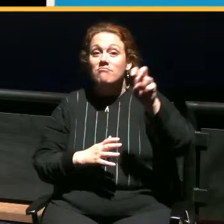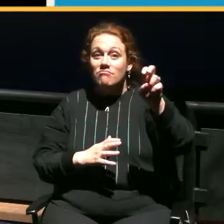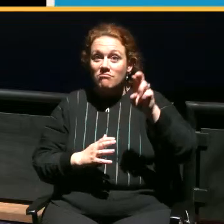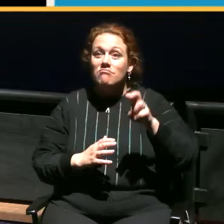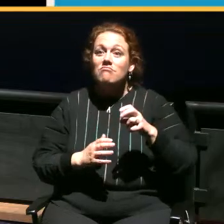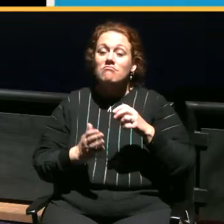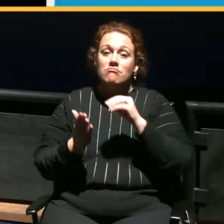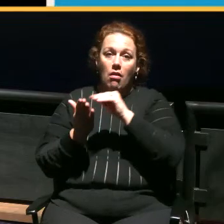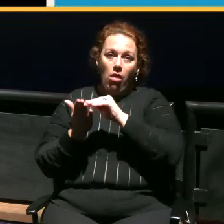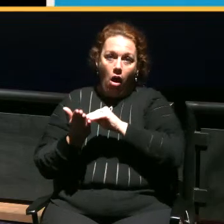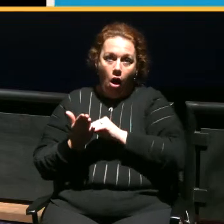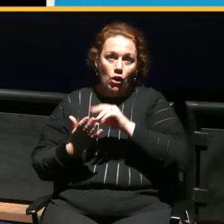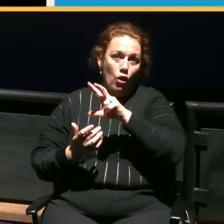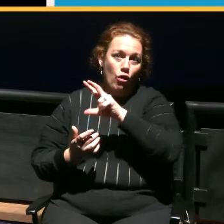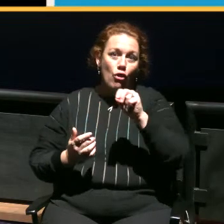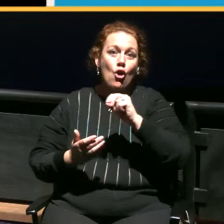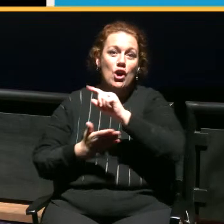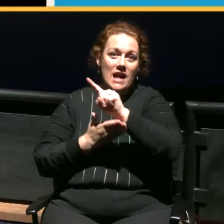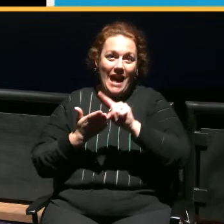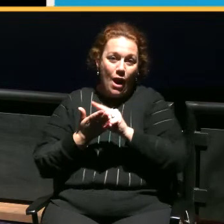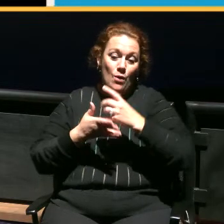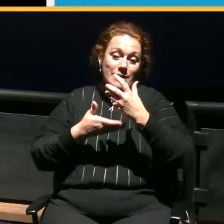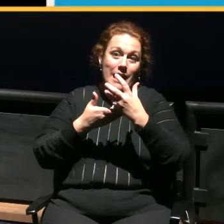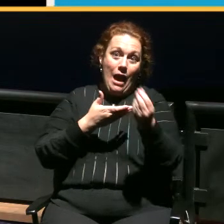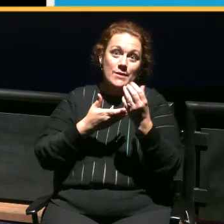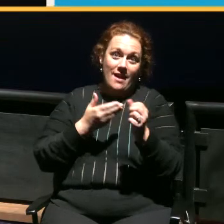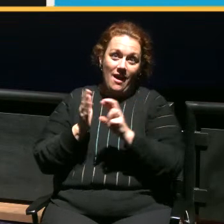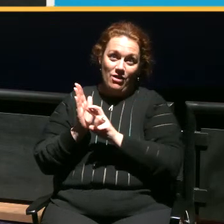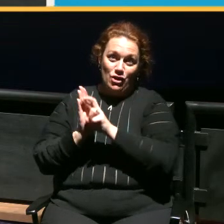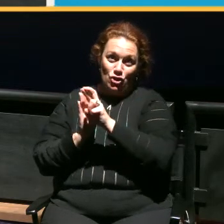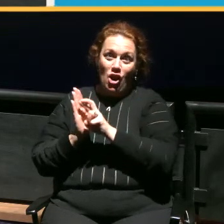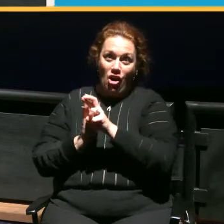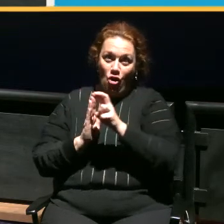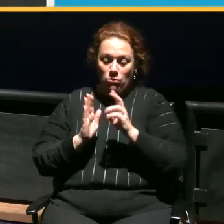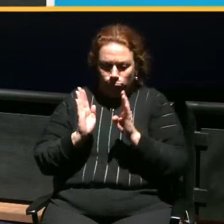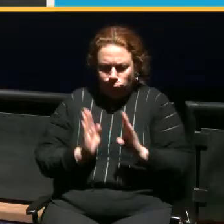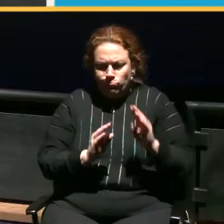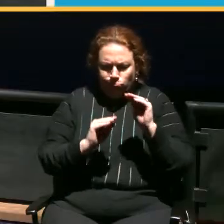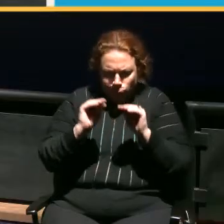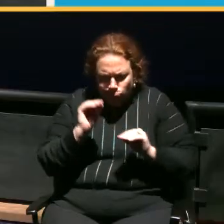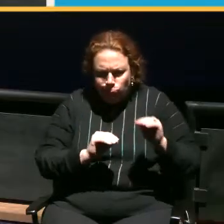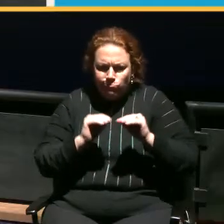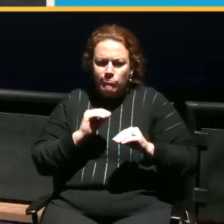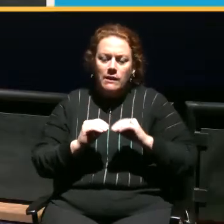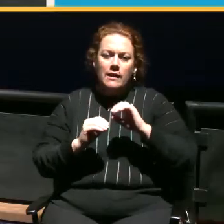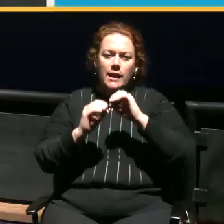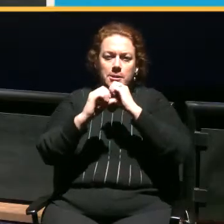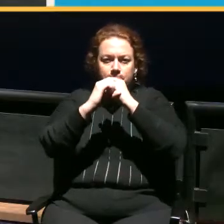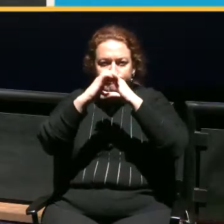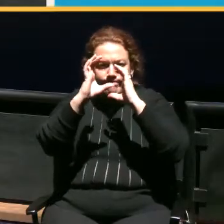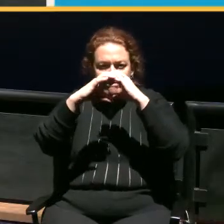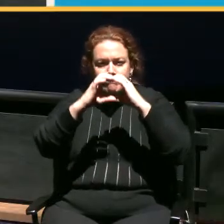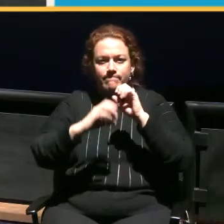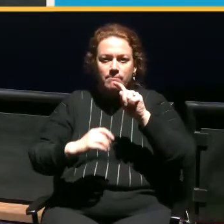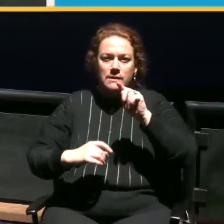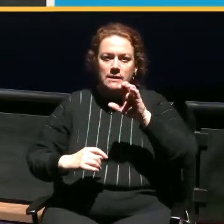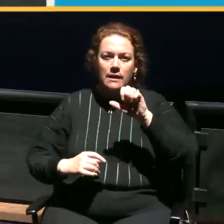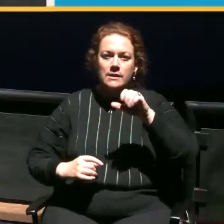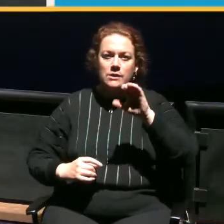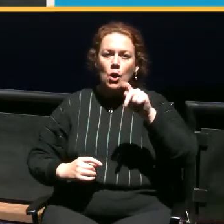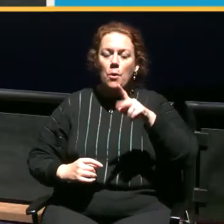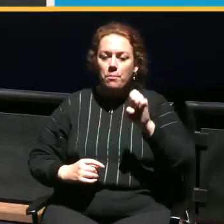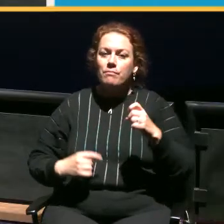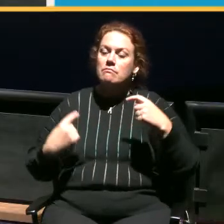30 hours outside the shuttle repairing the telescope. Since then, he has been a champion for human